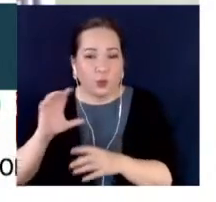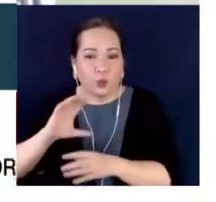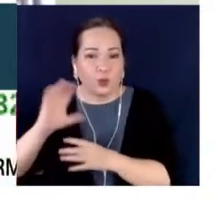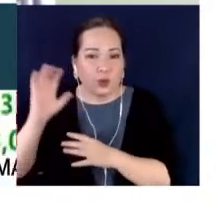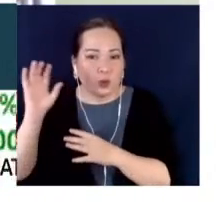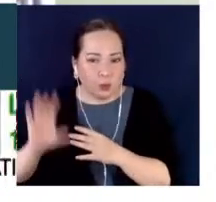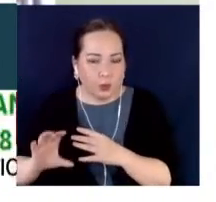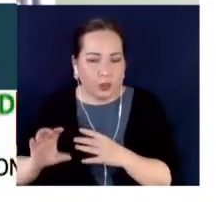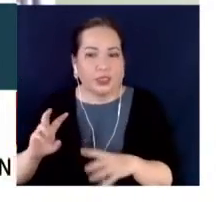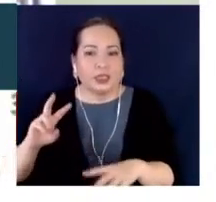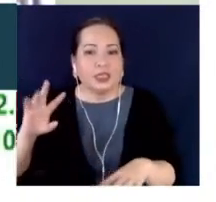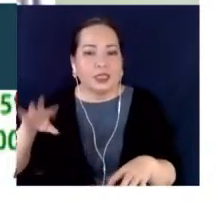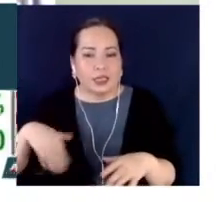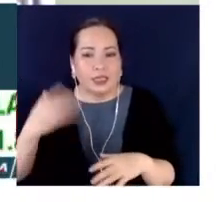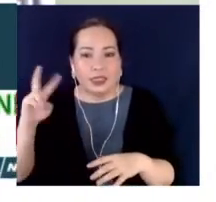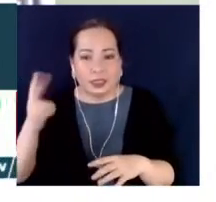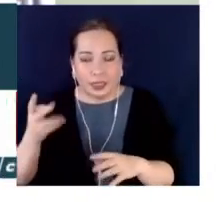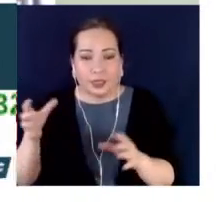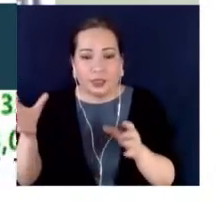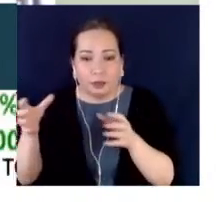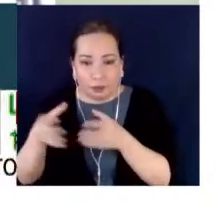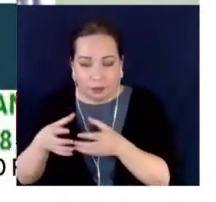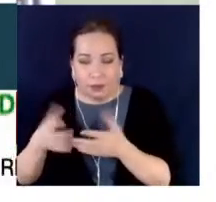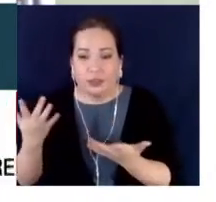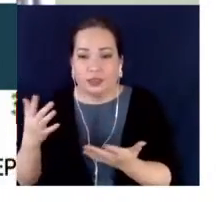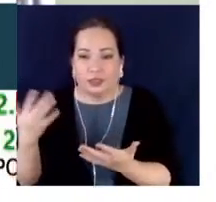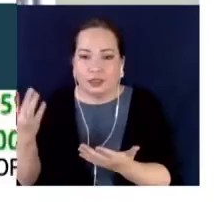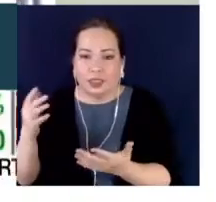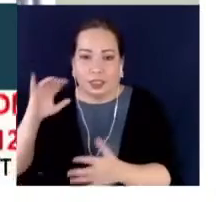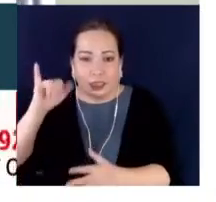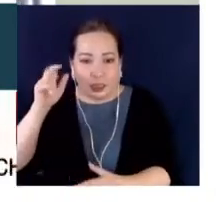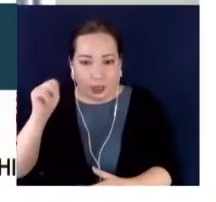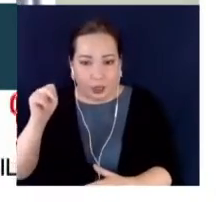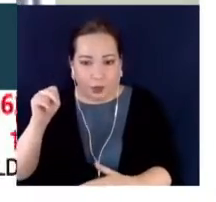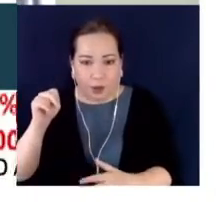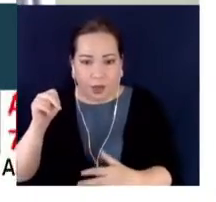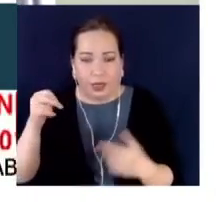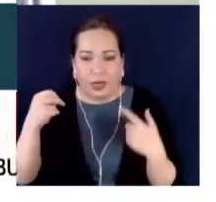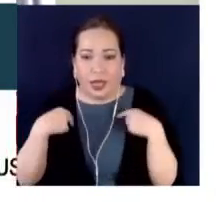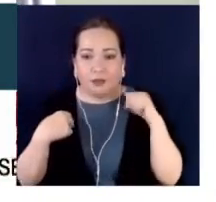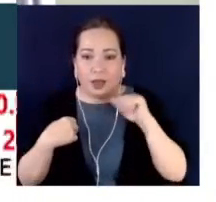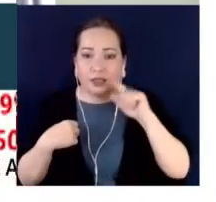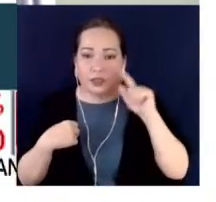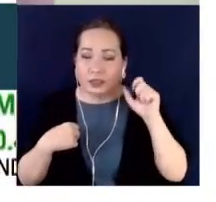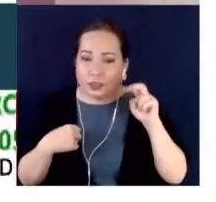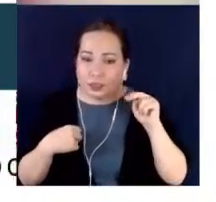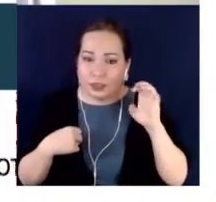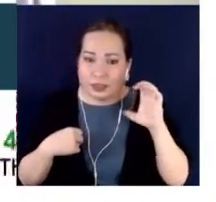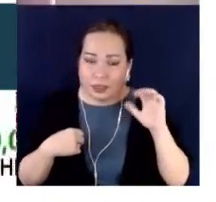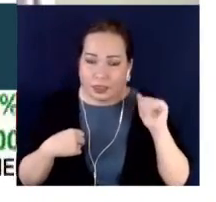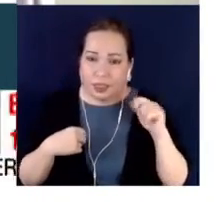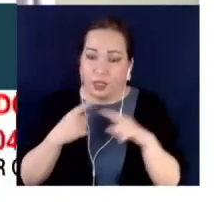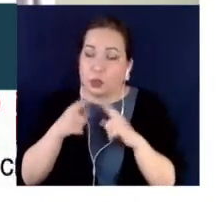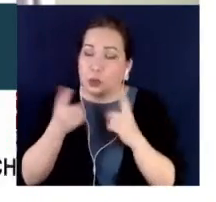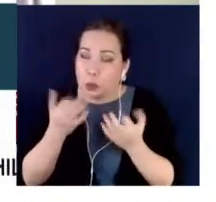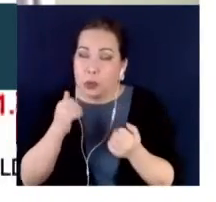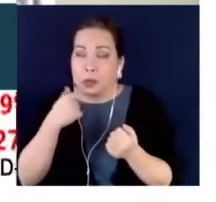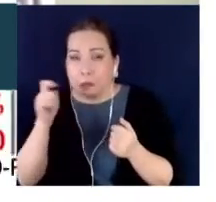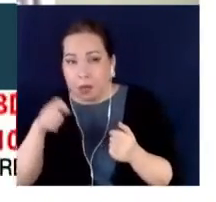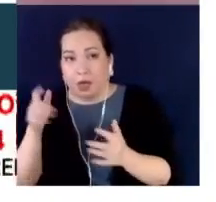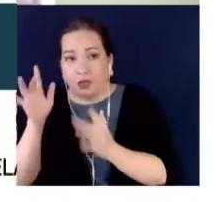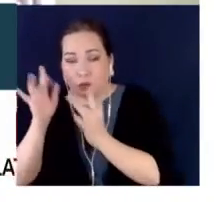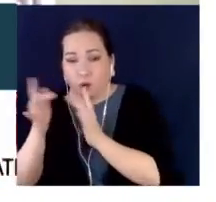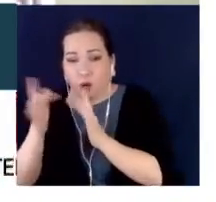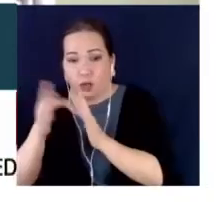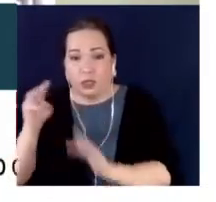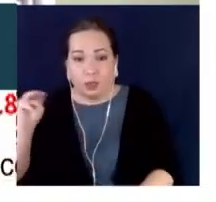and the second batch was completed in January. And AstraZeneca was the only one. Now, could we have gone after Moderna? Yes, we were trying. I'm sure Galvez was